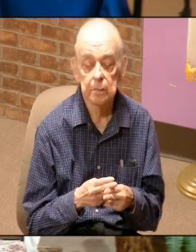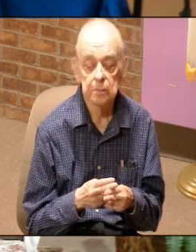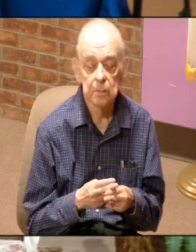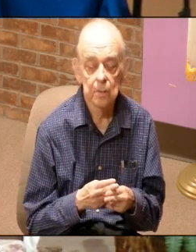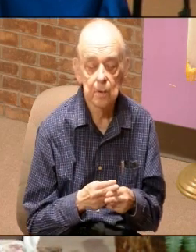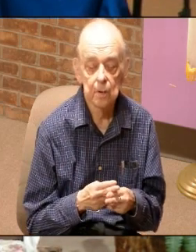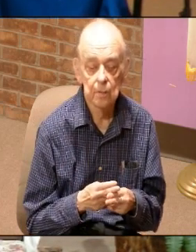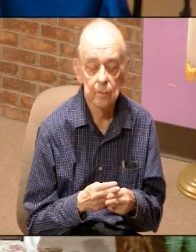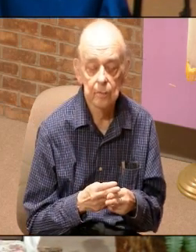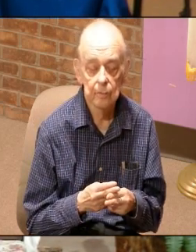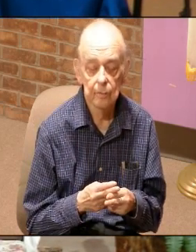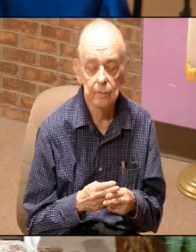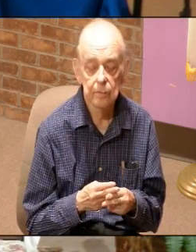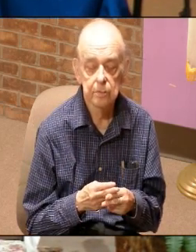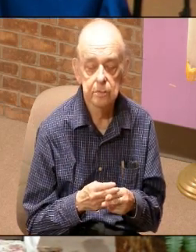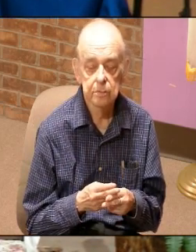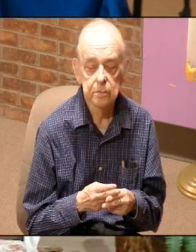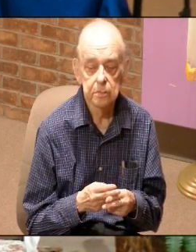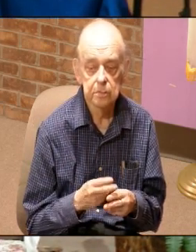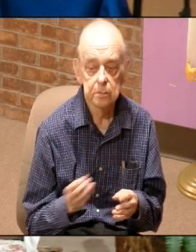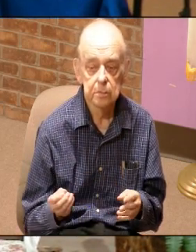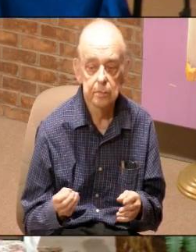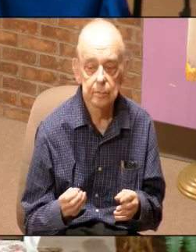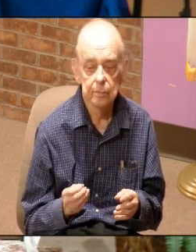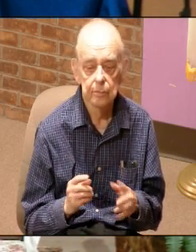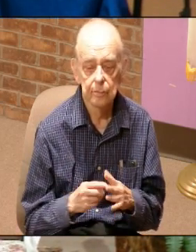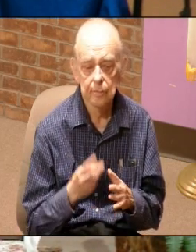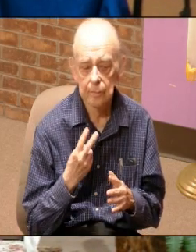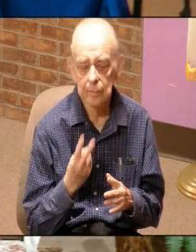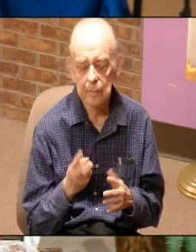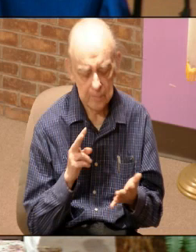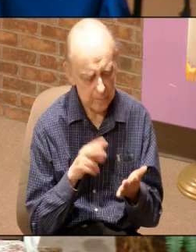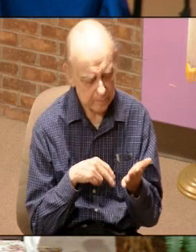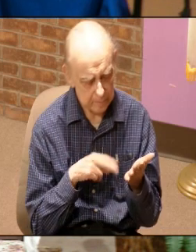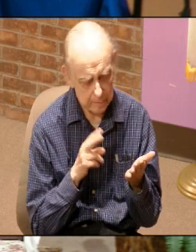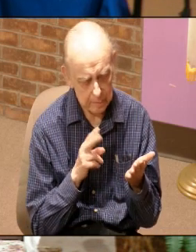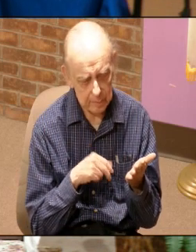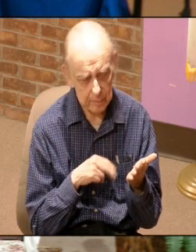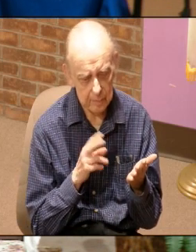of who she is. And you begin to start reading